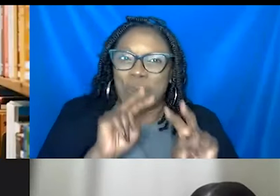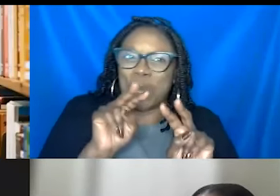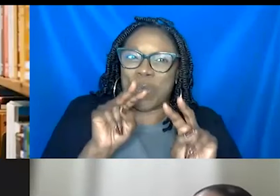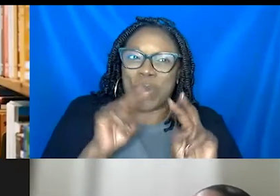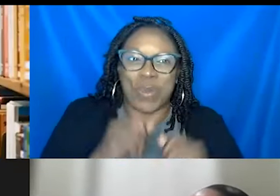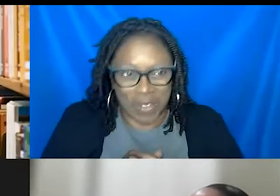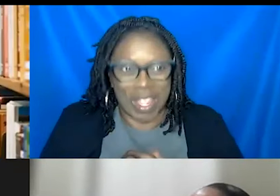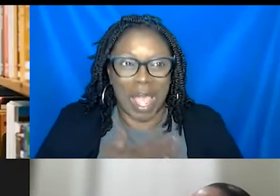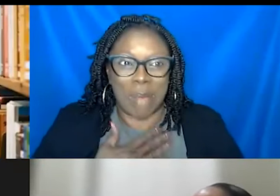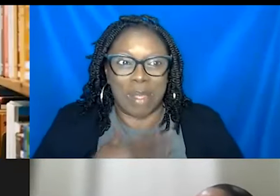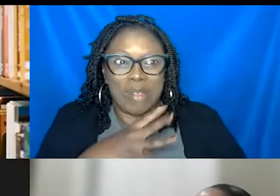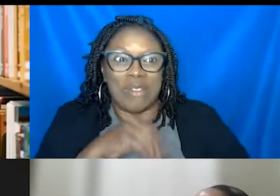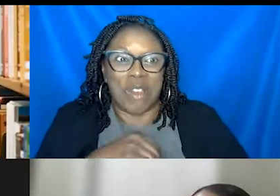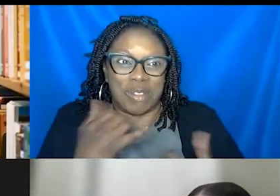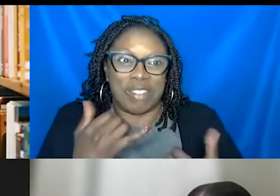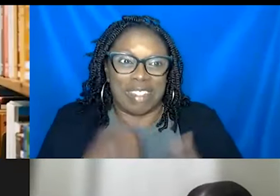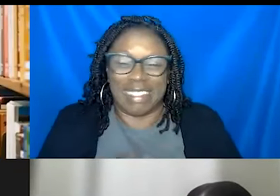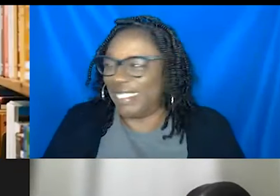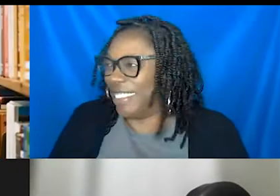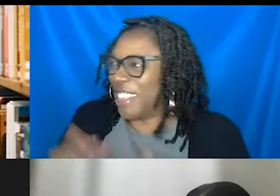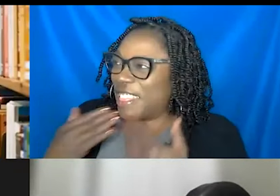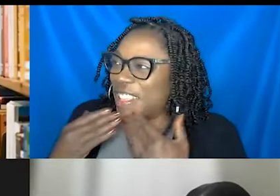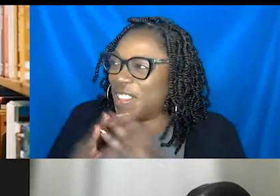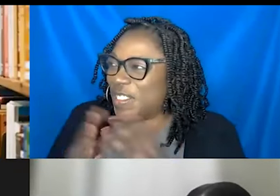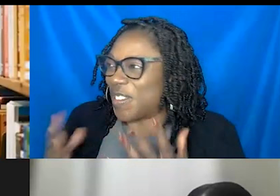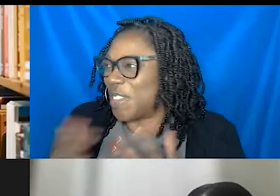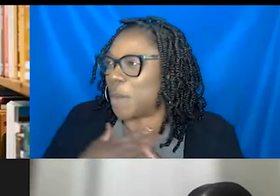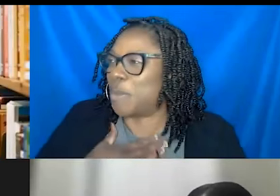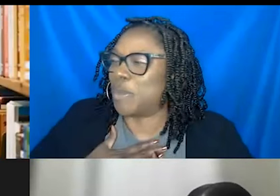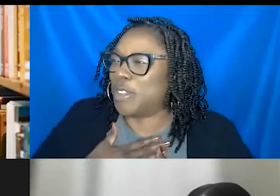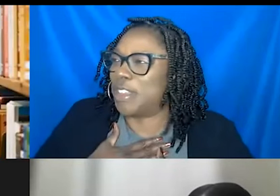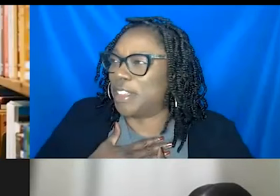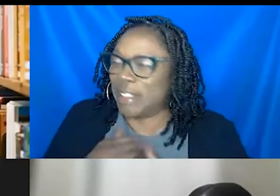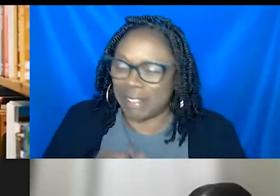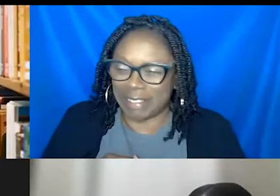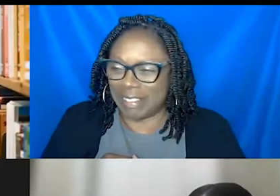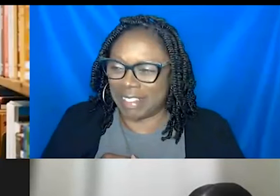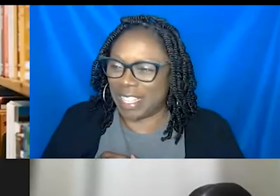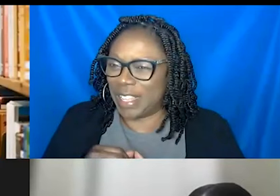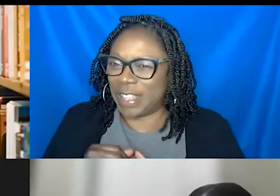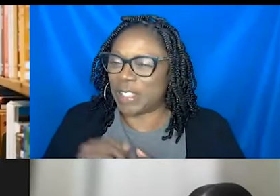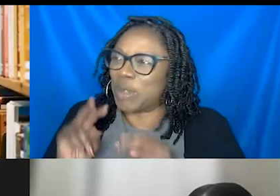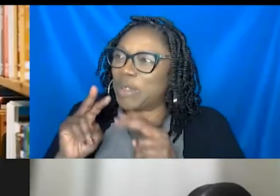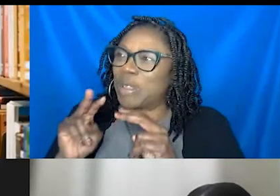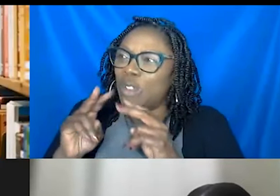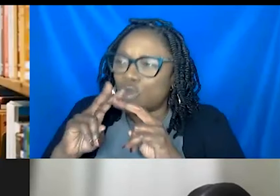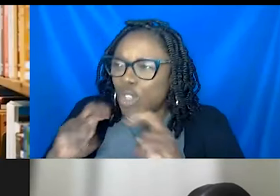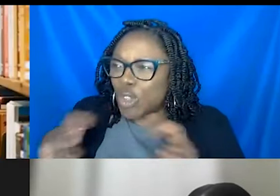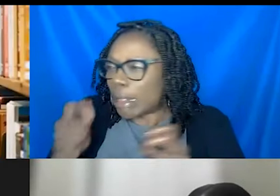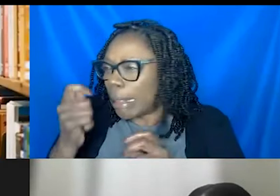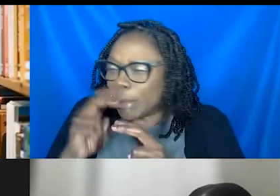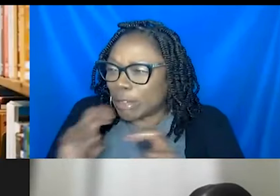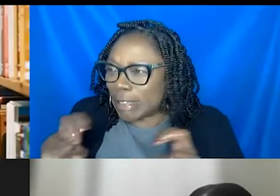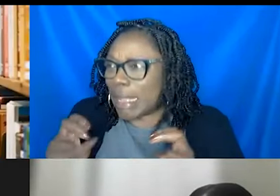that I'm able to participate today. Thank you so much. I appreciate that. I'm going to show a small window into the research because I had so